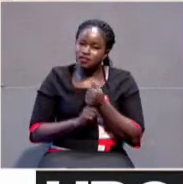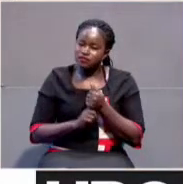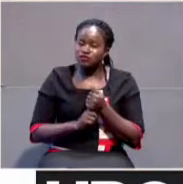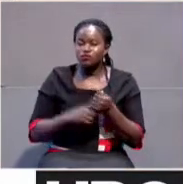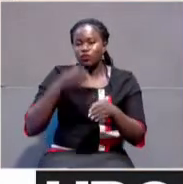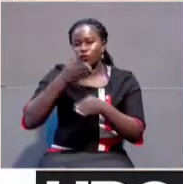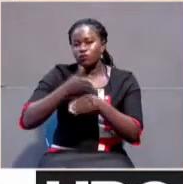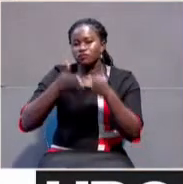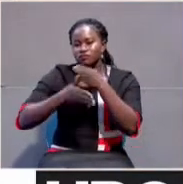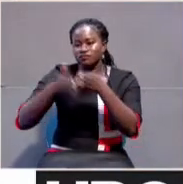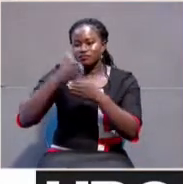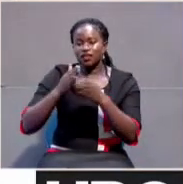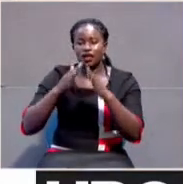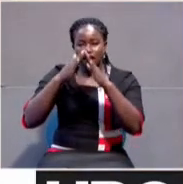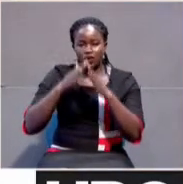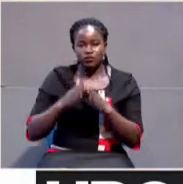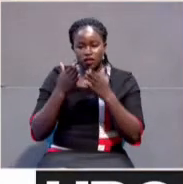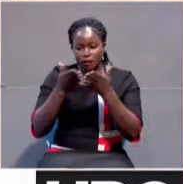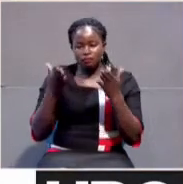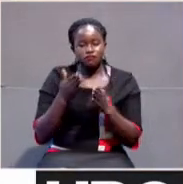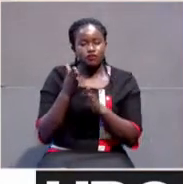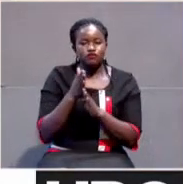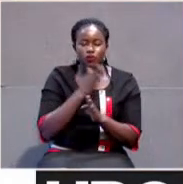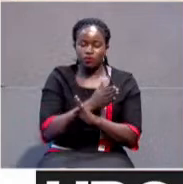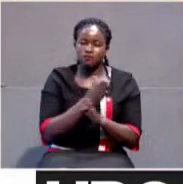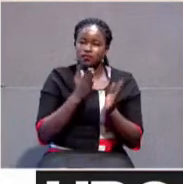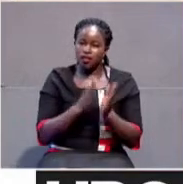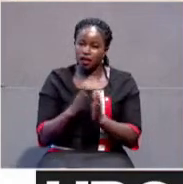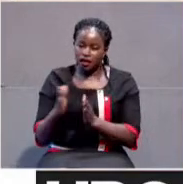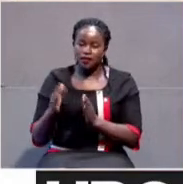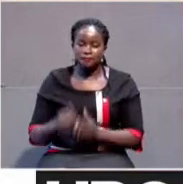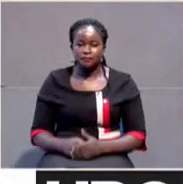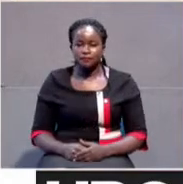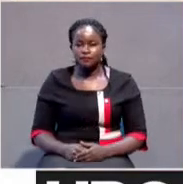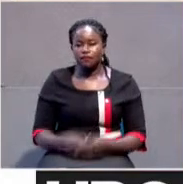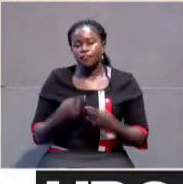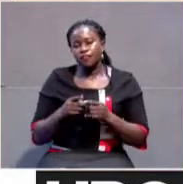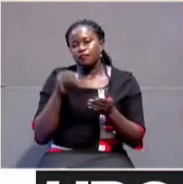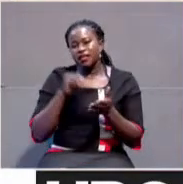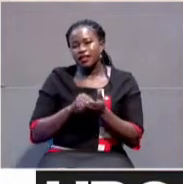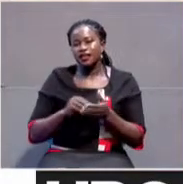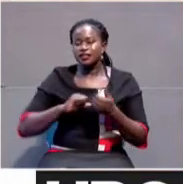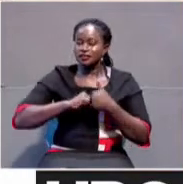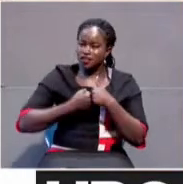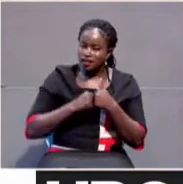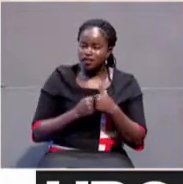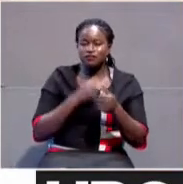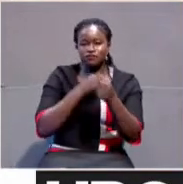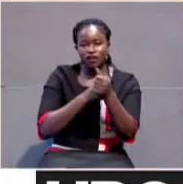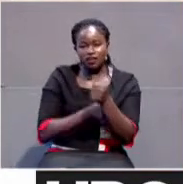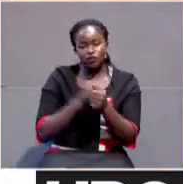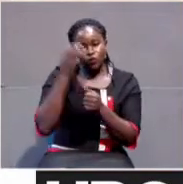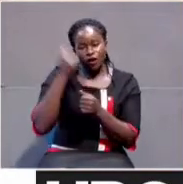construction of the housing units we had planned for. Again, the challenge here was funding because it requires 3.7